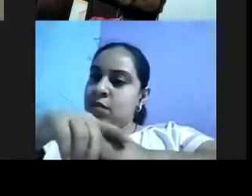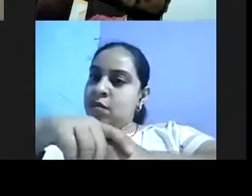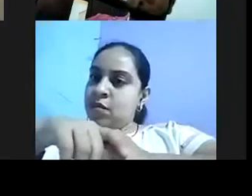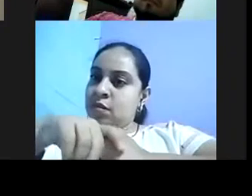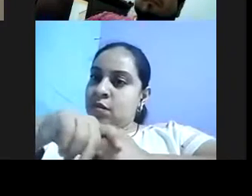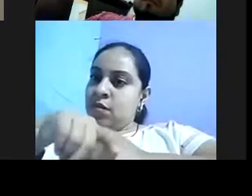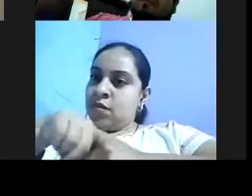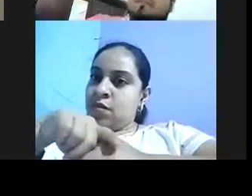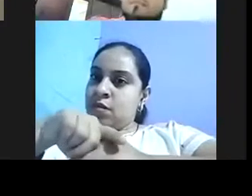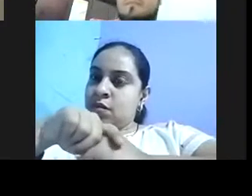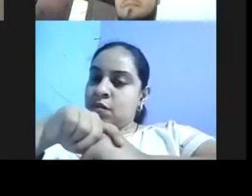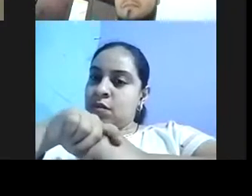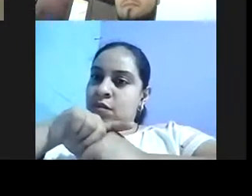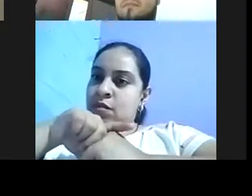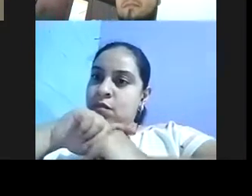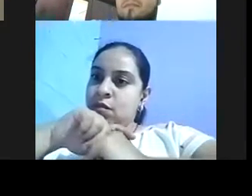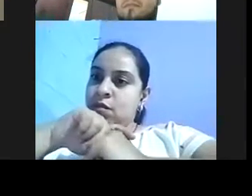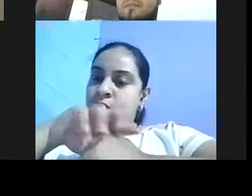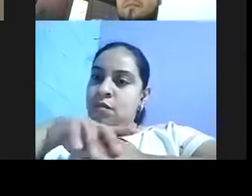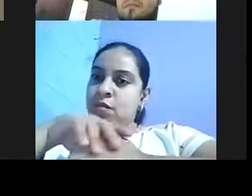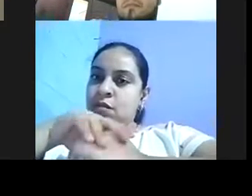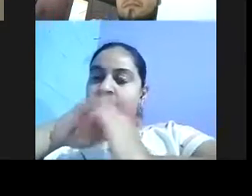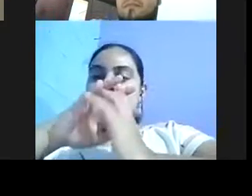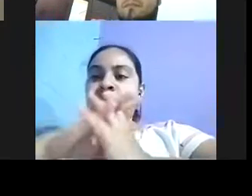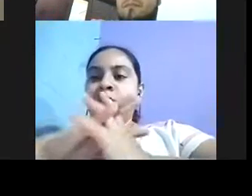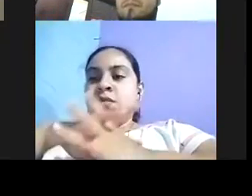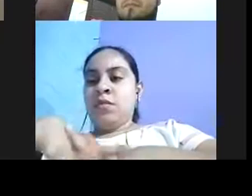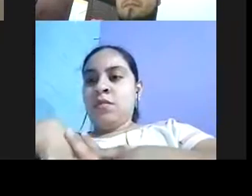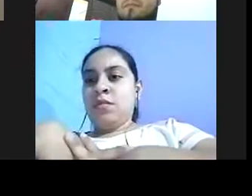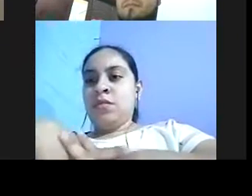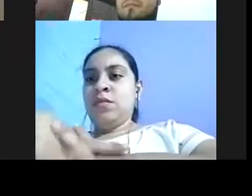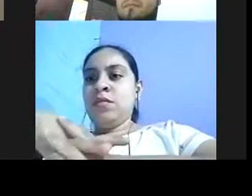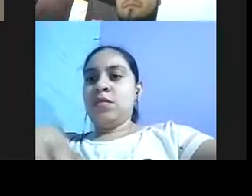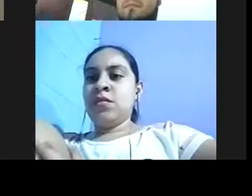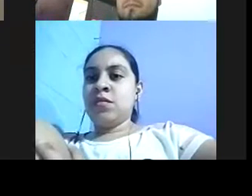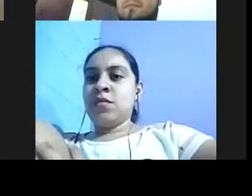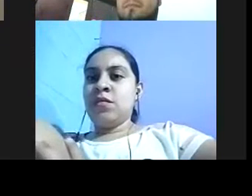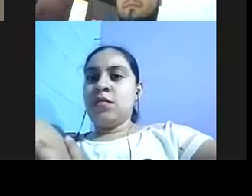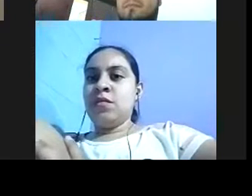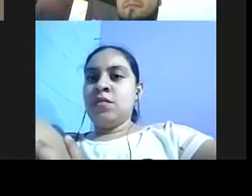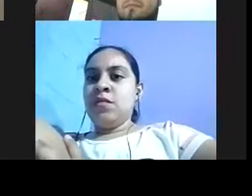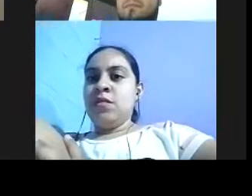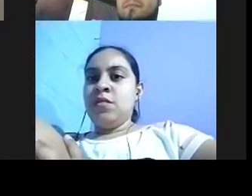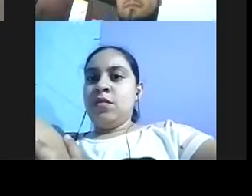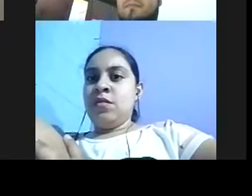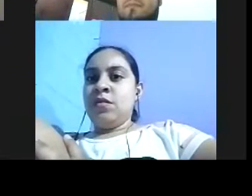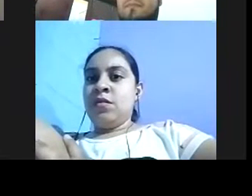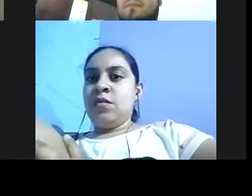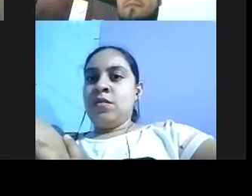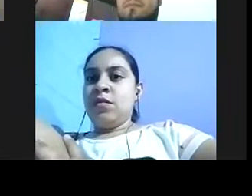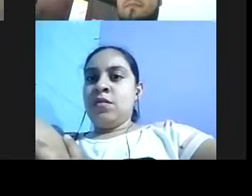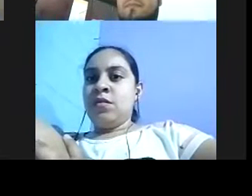the clients. Okay, perfect. Thank you very much. Thank you. Thank you for you,